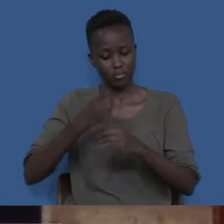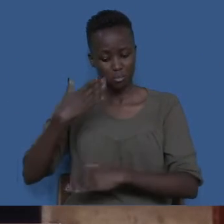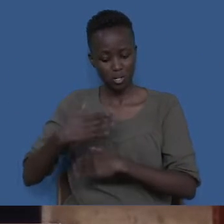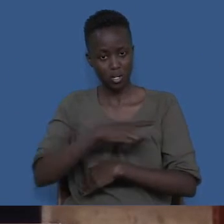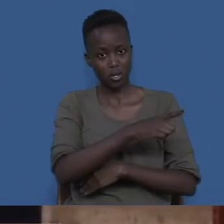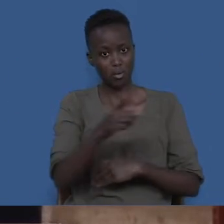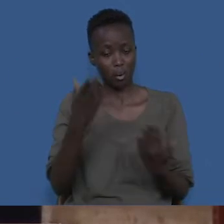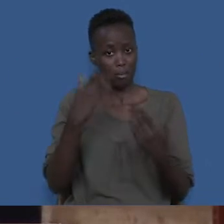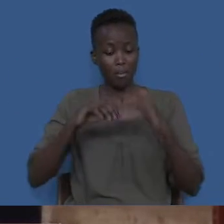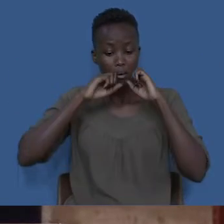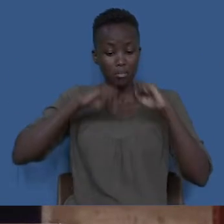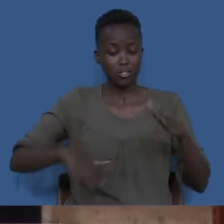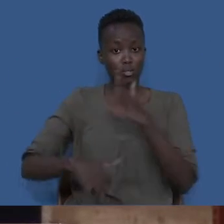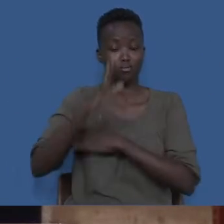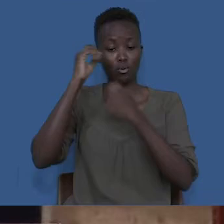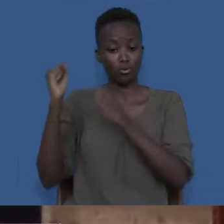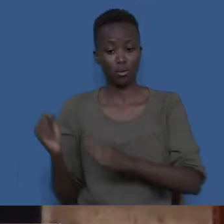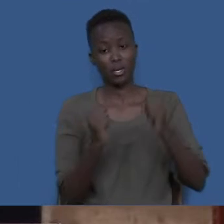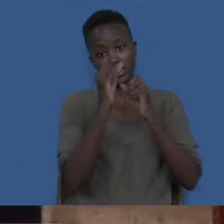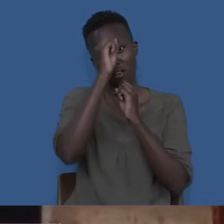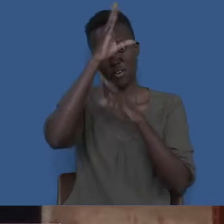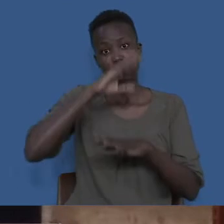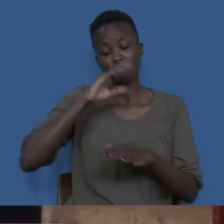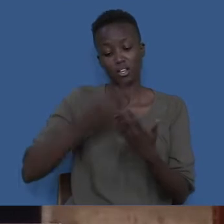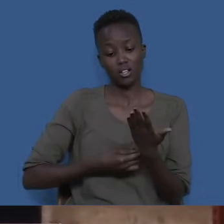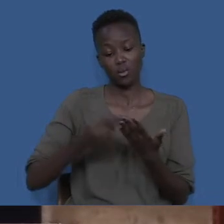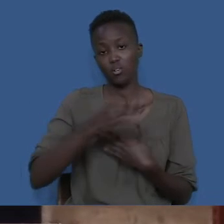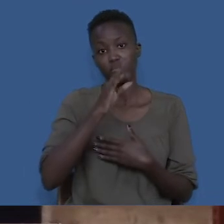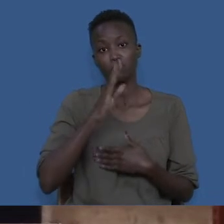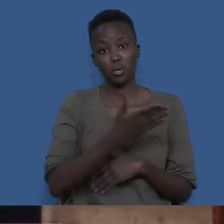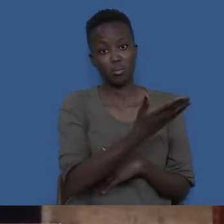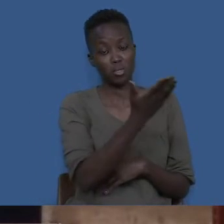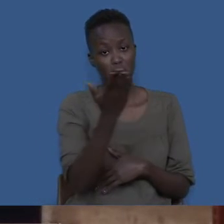may the blessing of God Almighty, the Father, Son, and the Holy Spirit